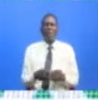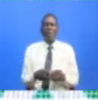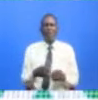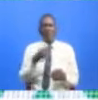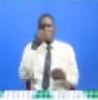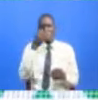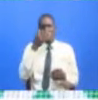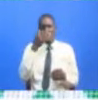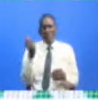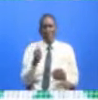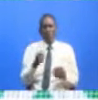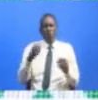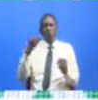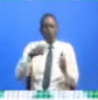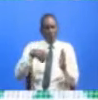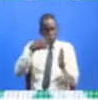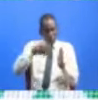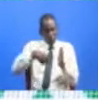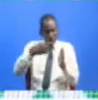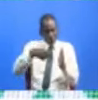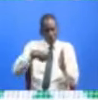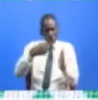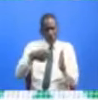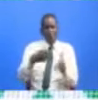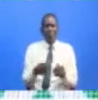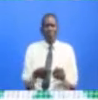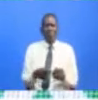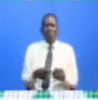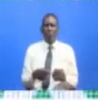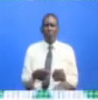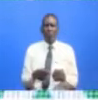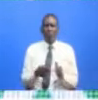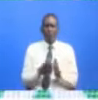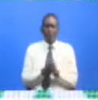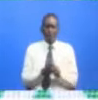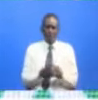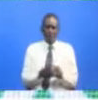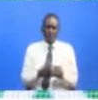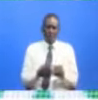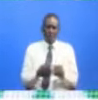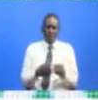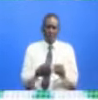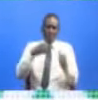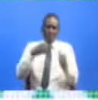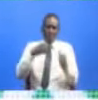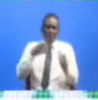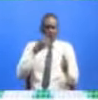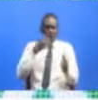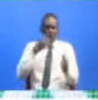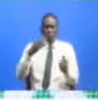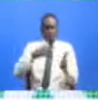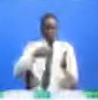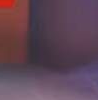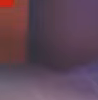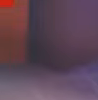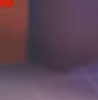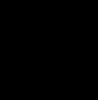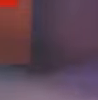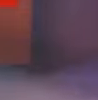and best gold smelting and refining factory in the country.